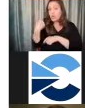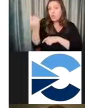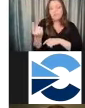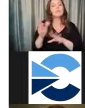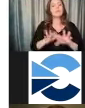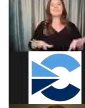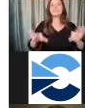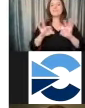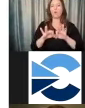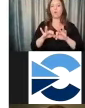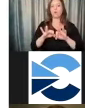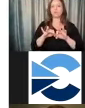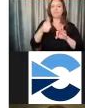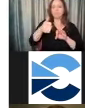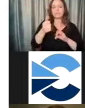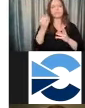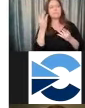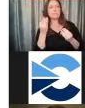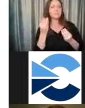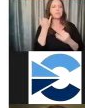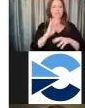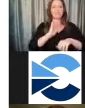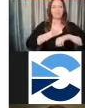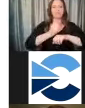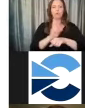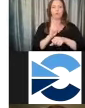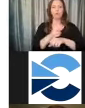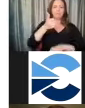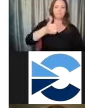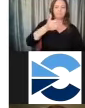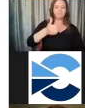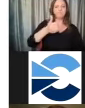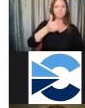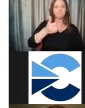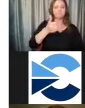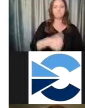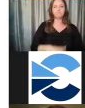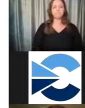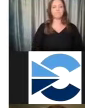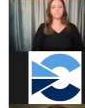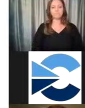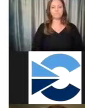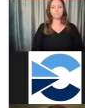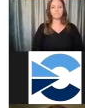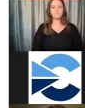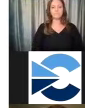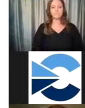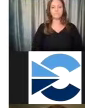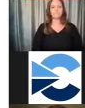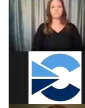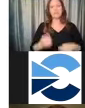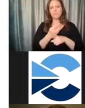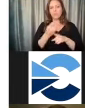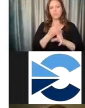want to take in consideration if implementing it into your practice in terms of what would be